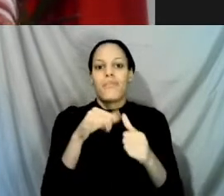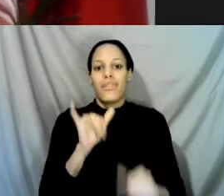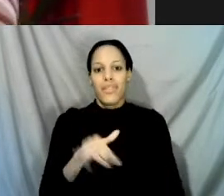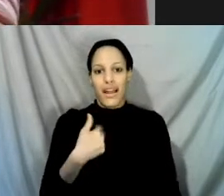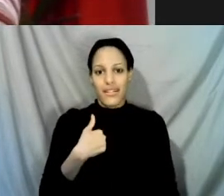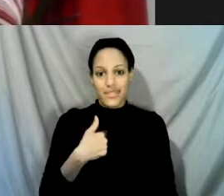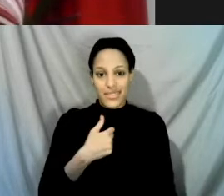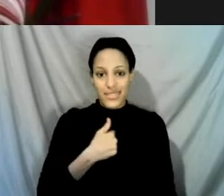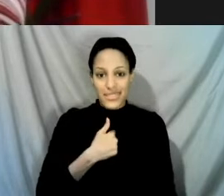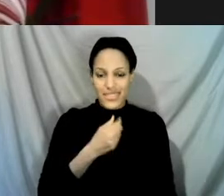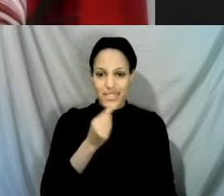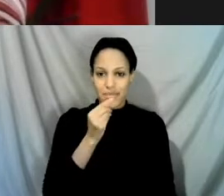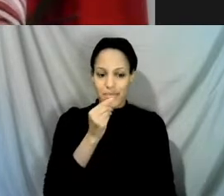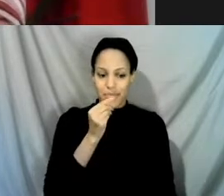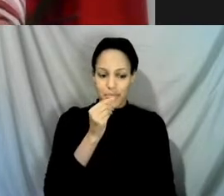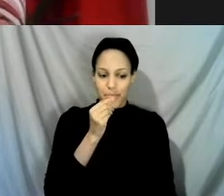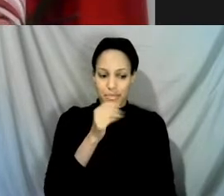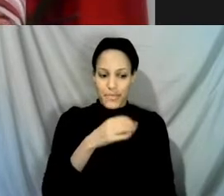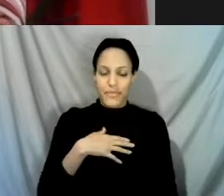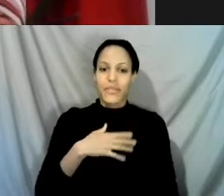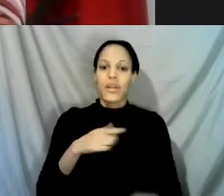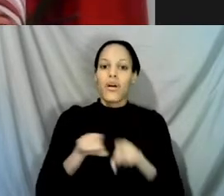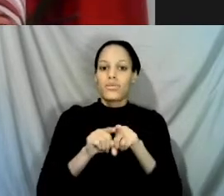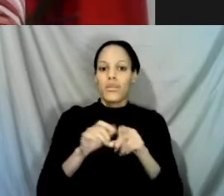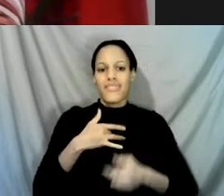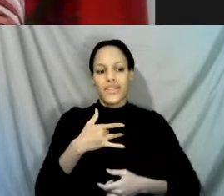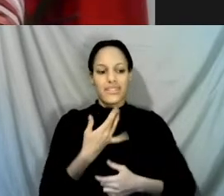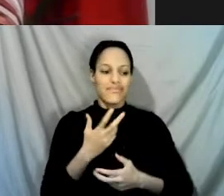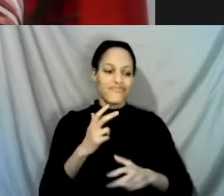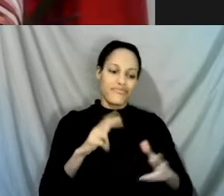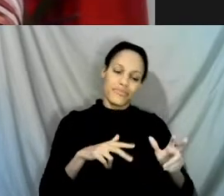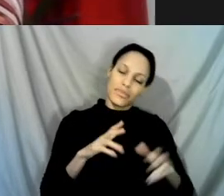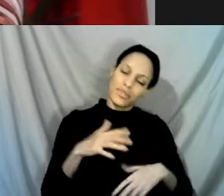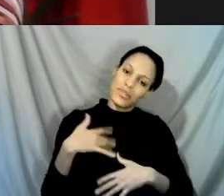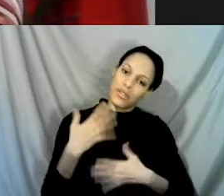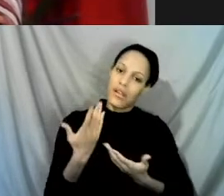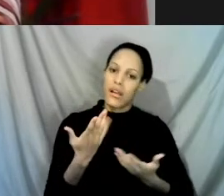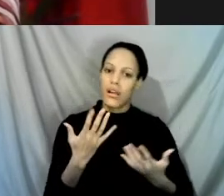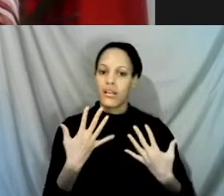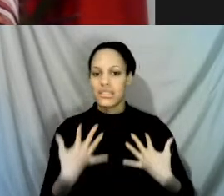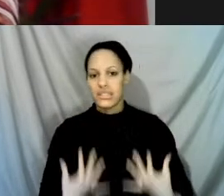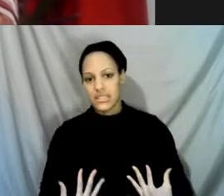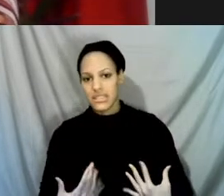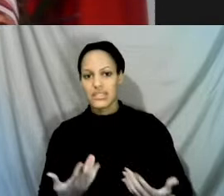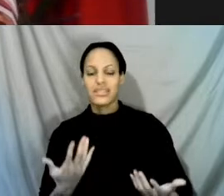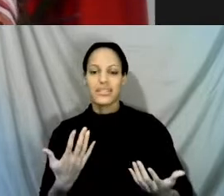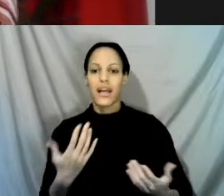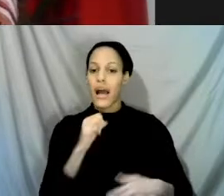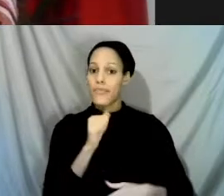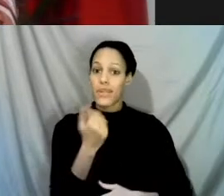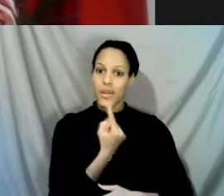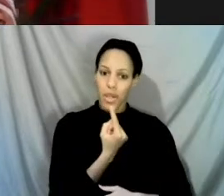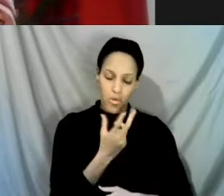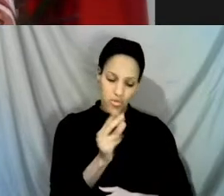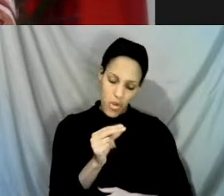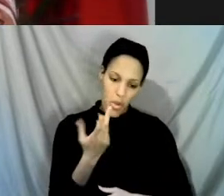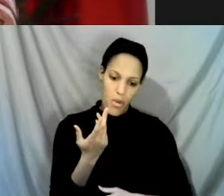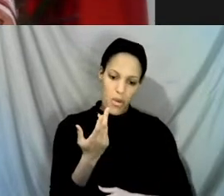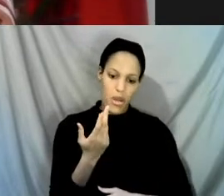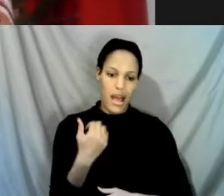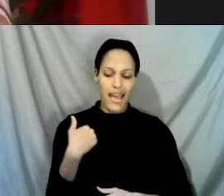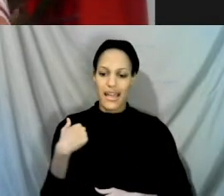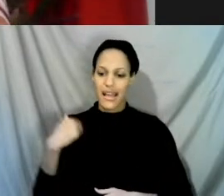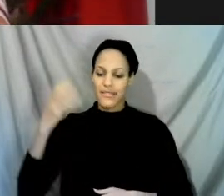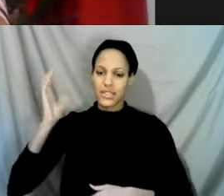when I'm feeling like crappy, like I remind myself that I'm not in there alone, that I'm carrying Thelma Hill and